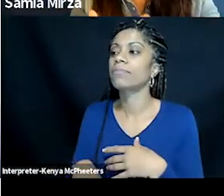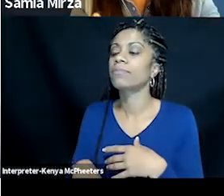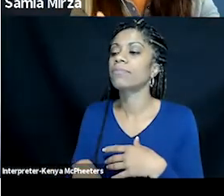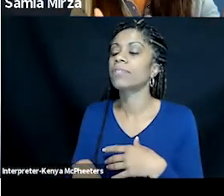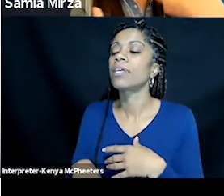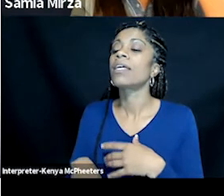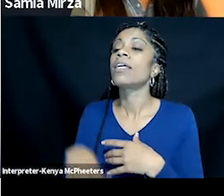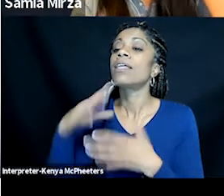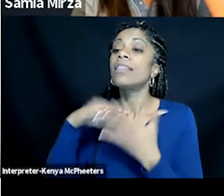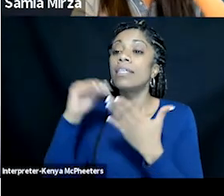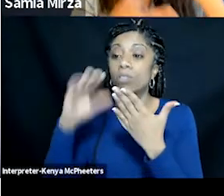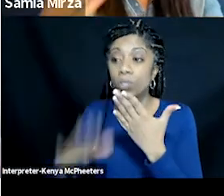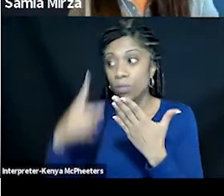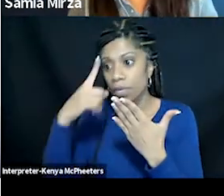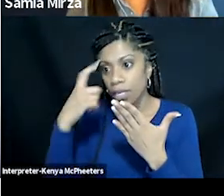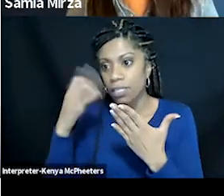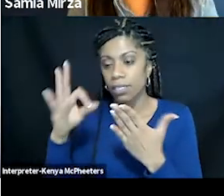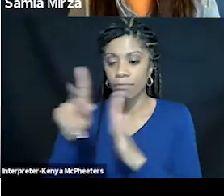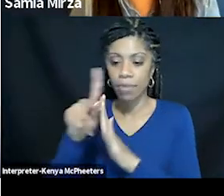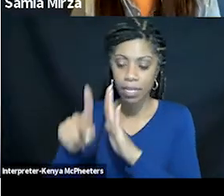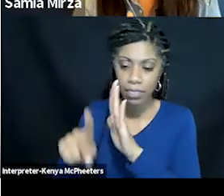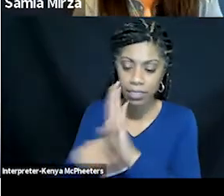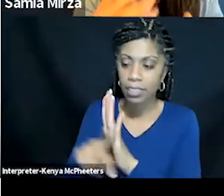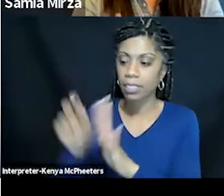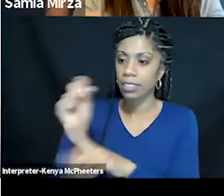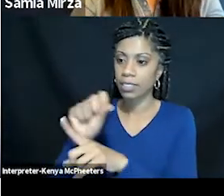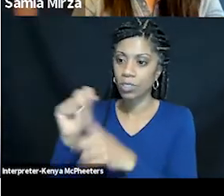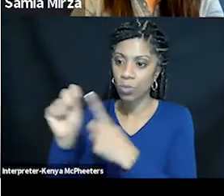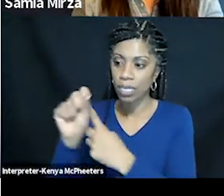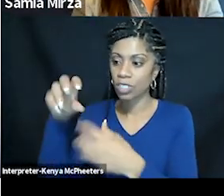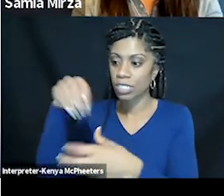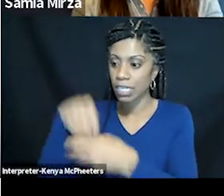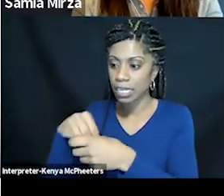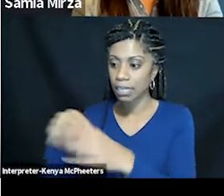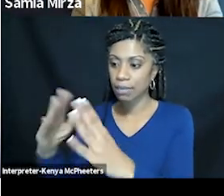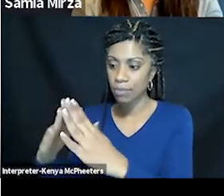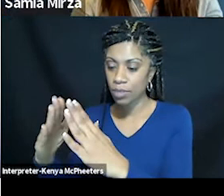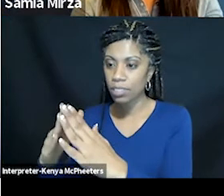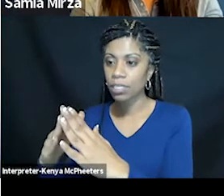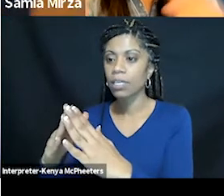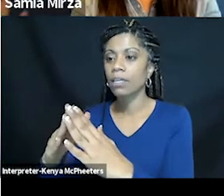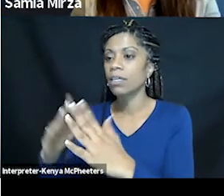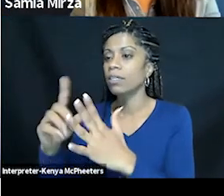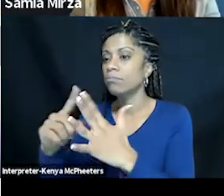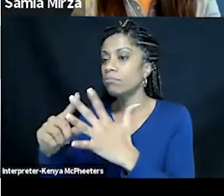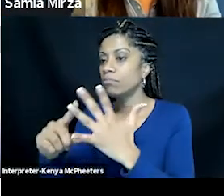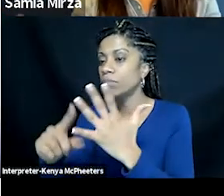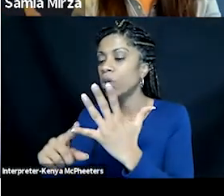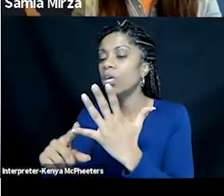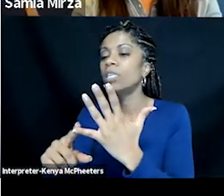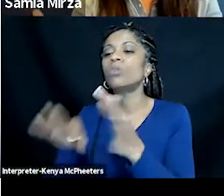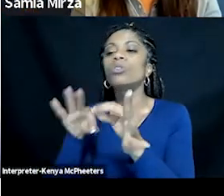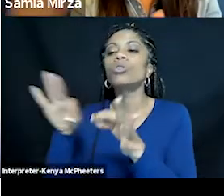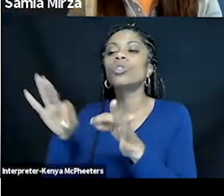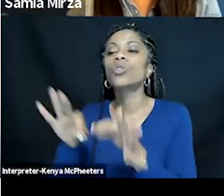of certain, you know, circumstances in the neighborhood, and define what those attributes are